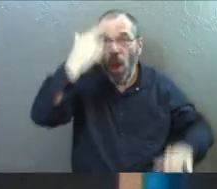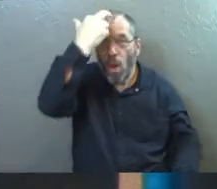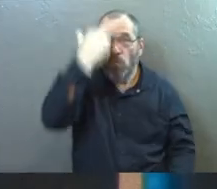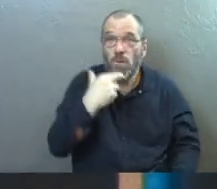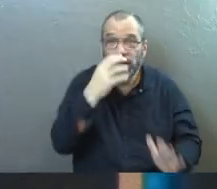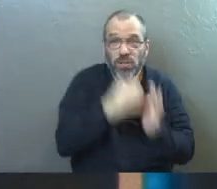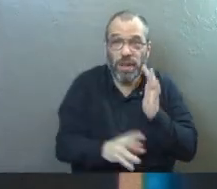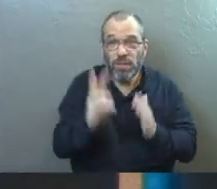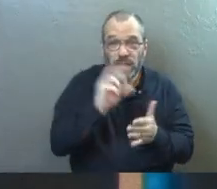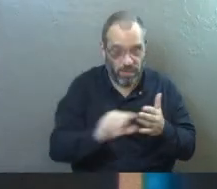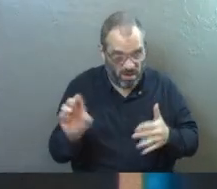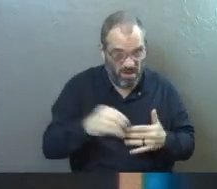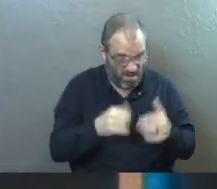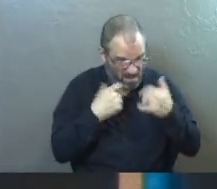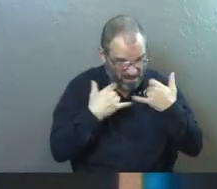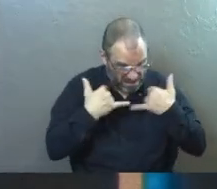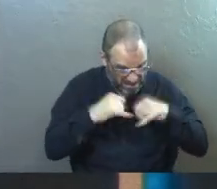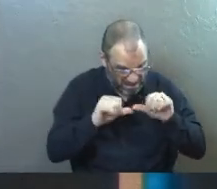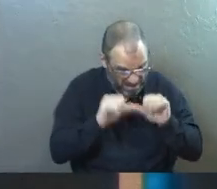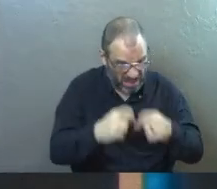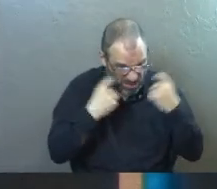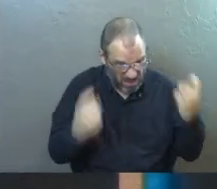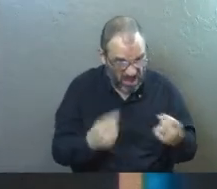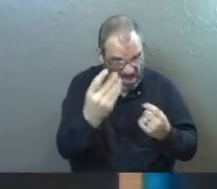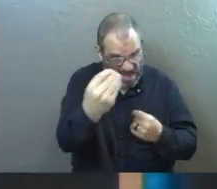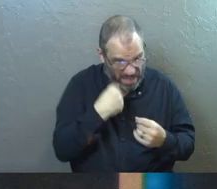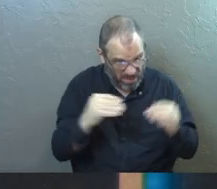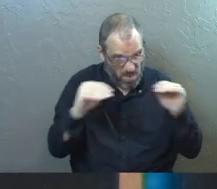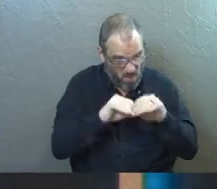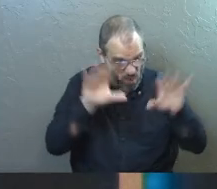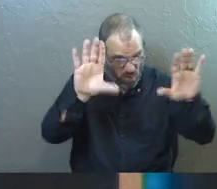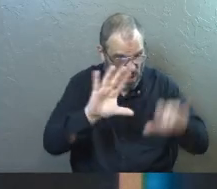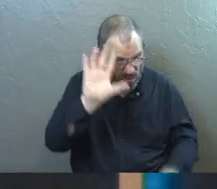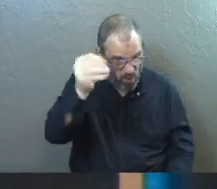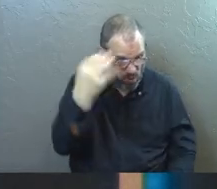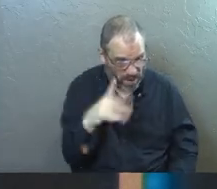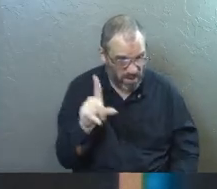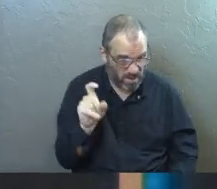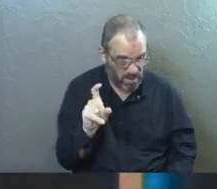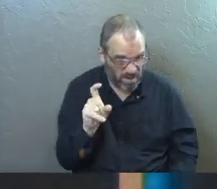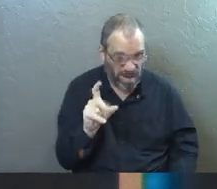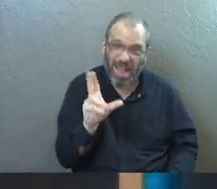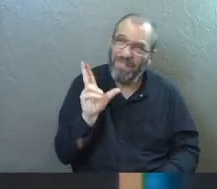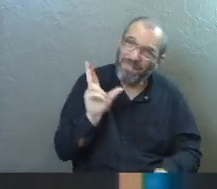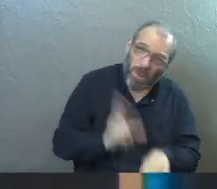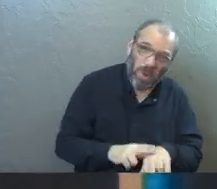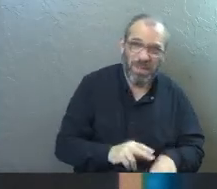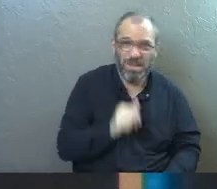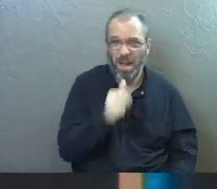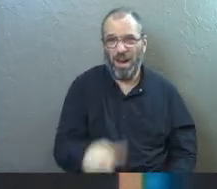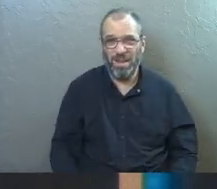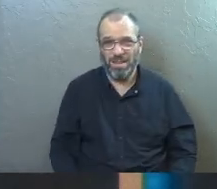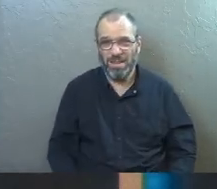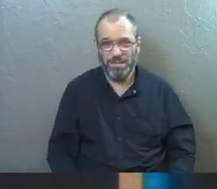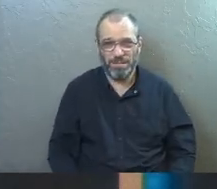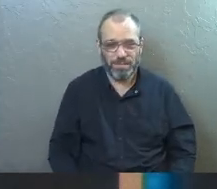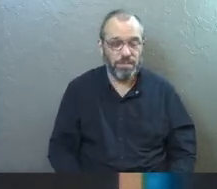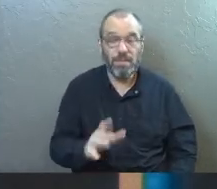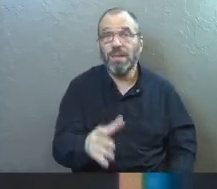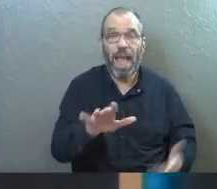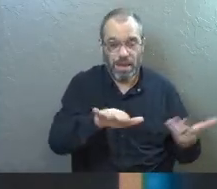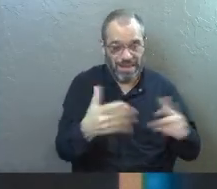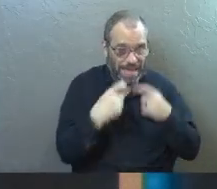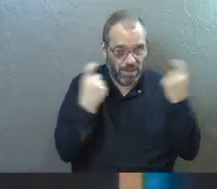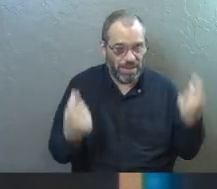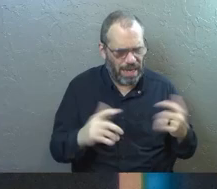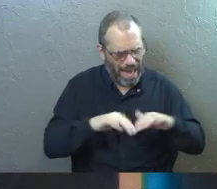Romans 6:6, well then should we keep on sinning so that God can show us more and more of his wonderful grace? Of course not. Since we have died to sin,